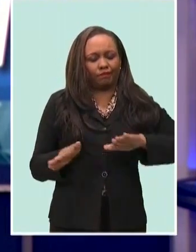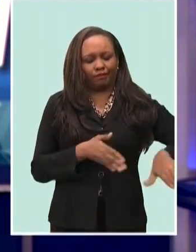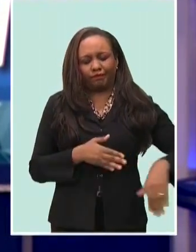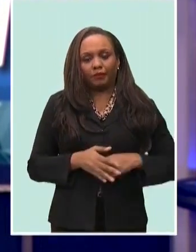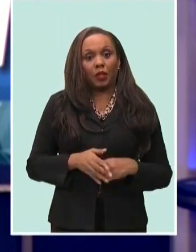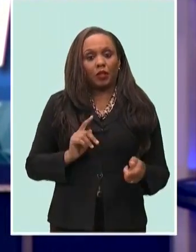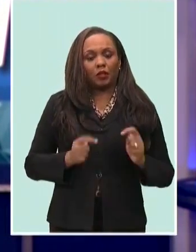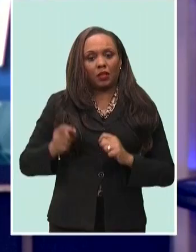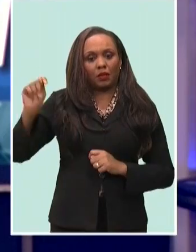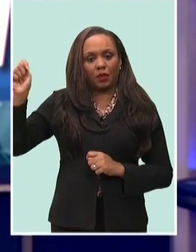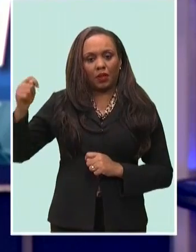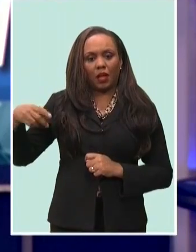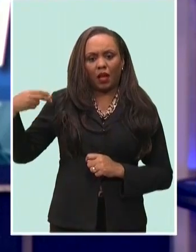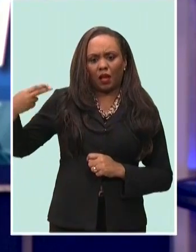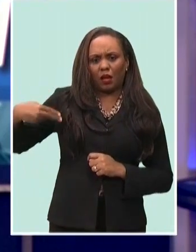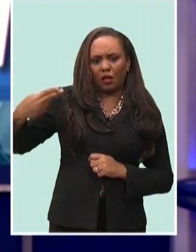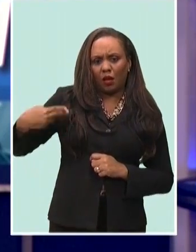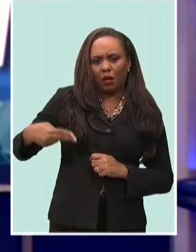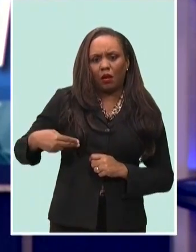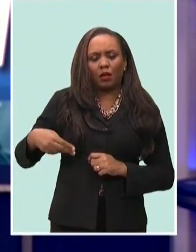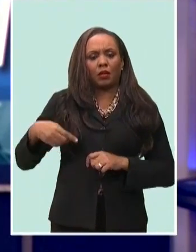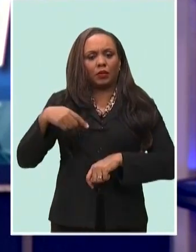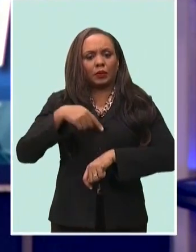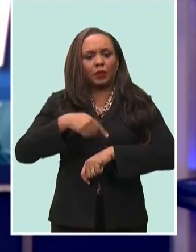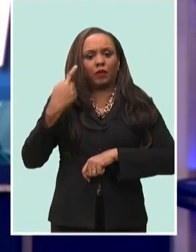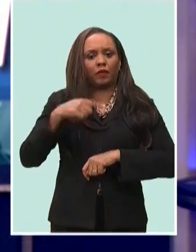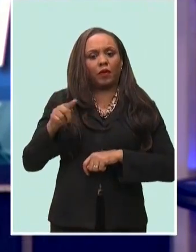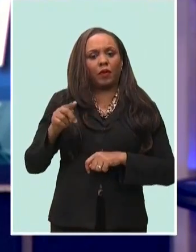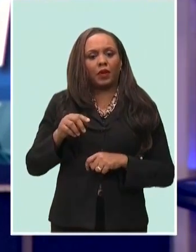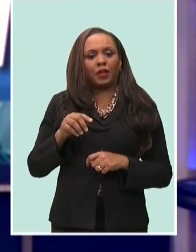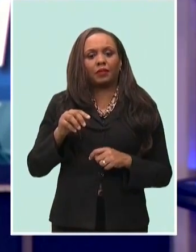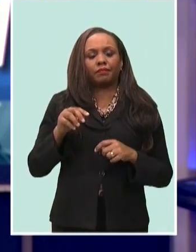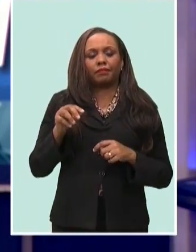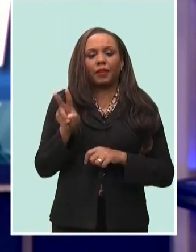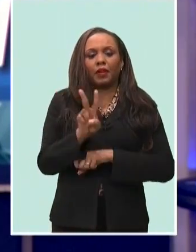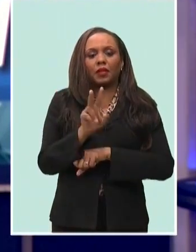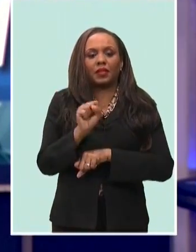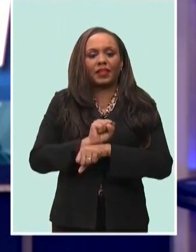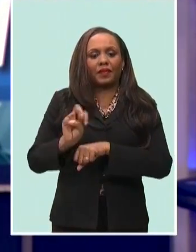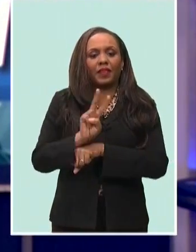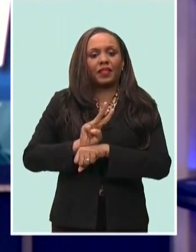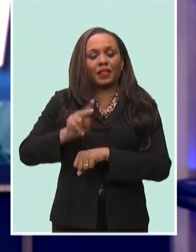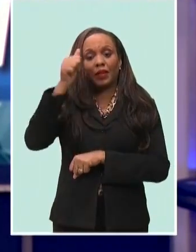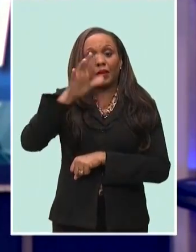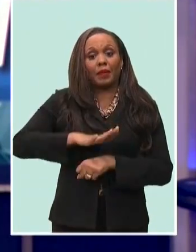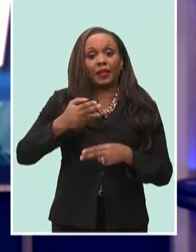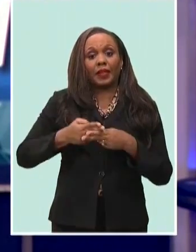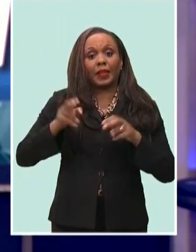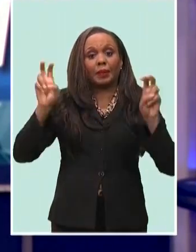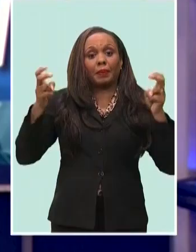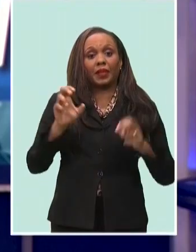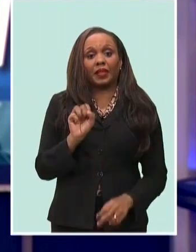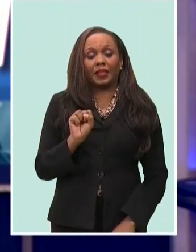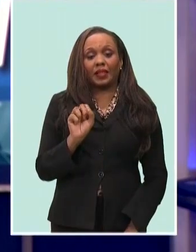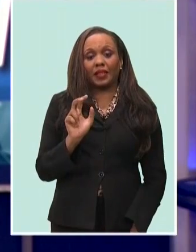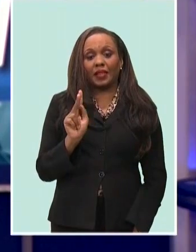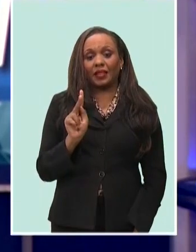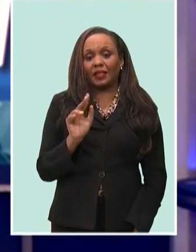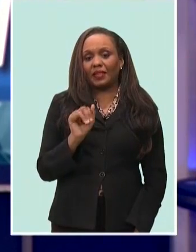another historic moment for regional artists taking part in Carnival. Vincentian Skinny Fabulous made history when he became the